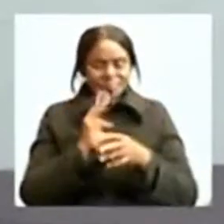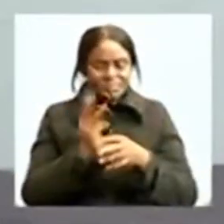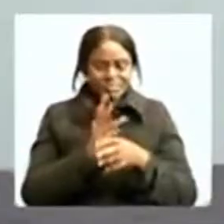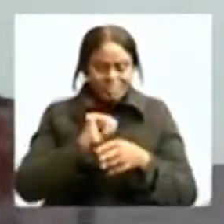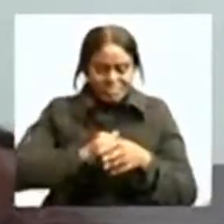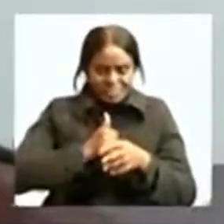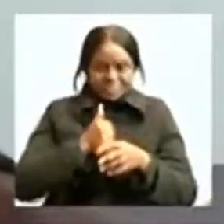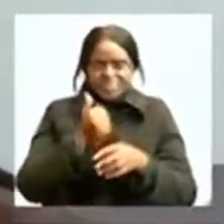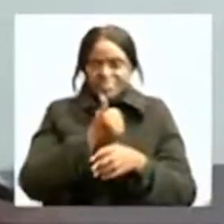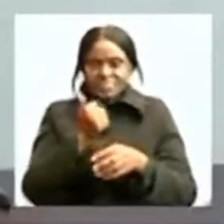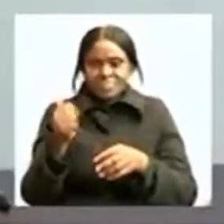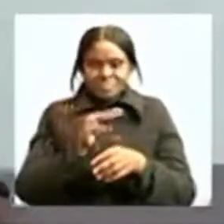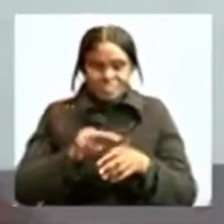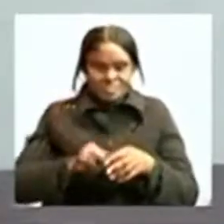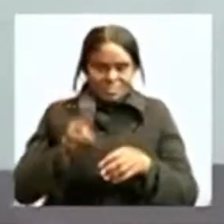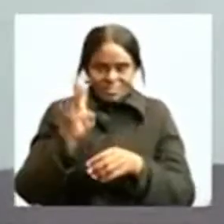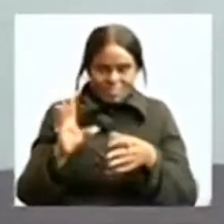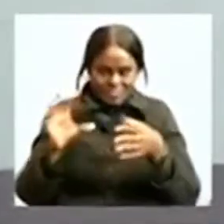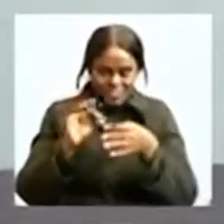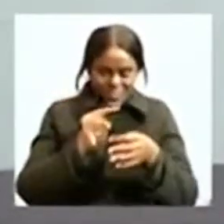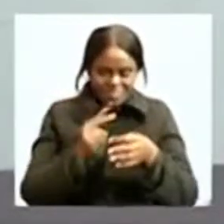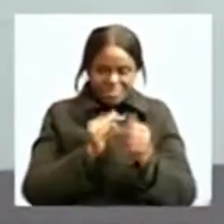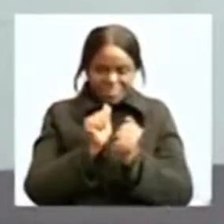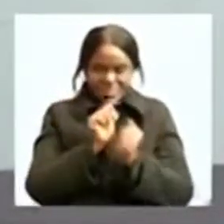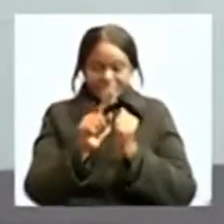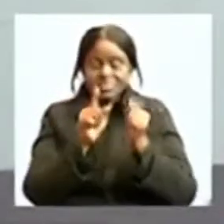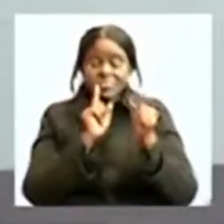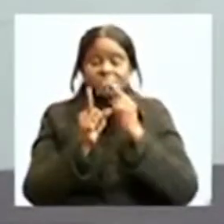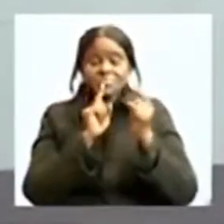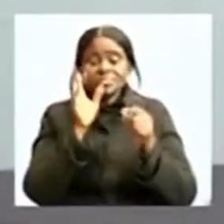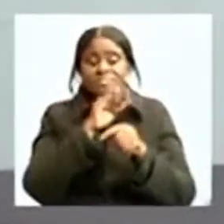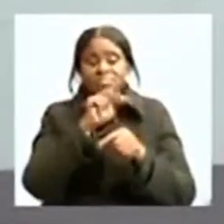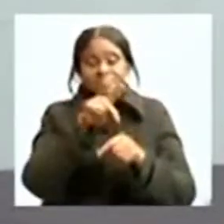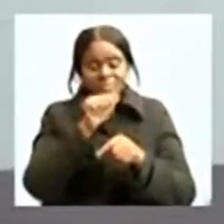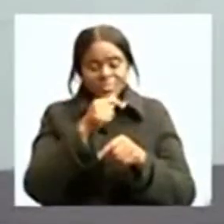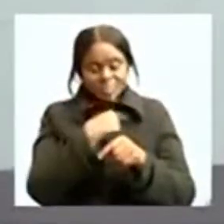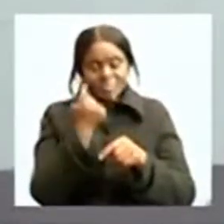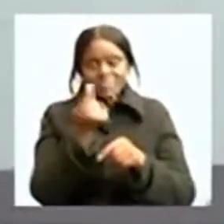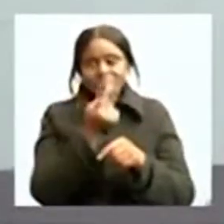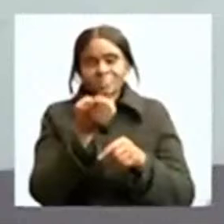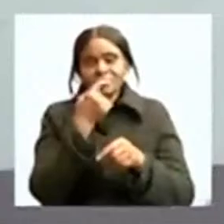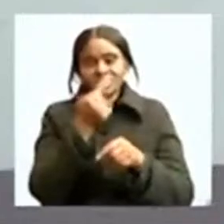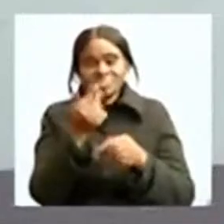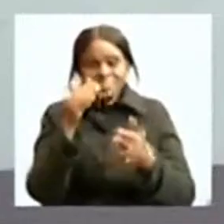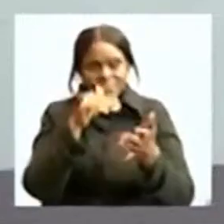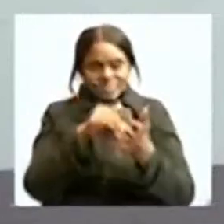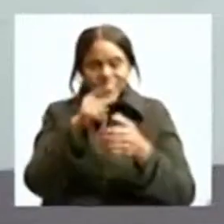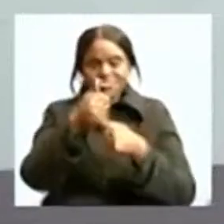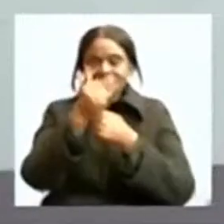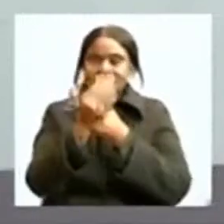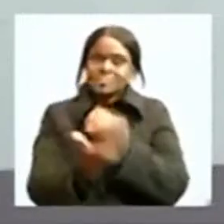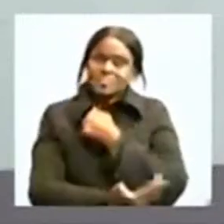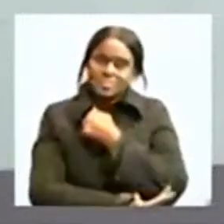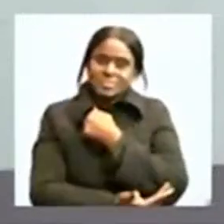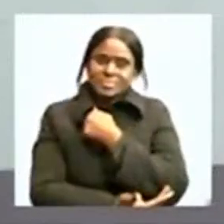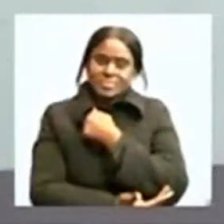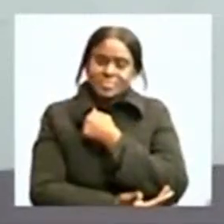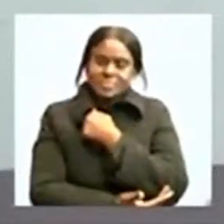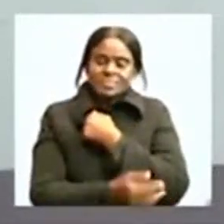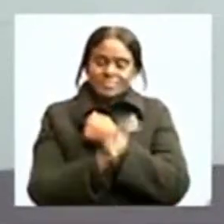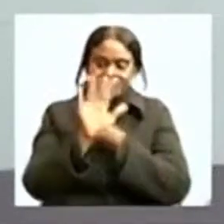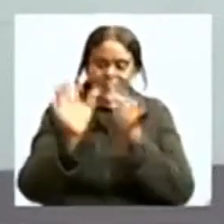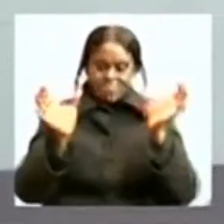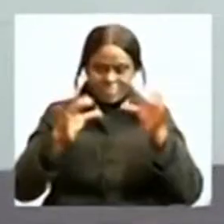We other members will join us. With that said, PS, I would want to say once again, you're welcome to